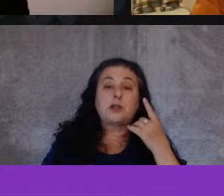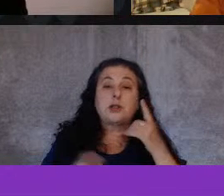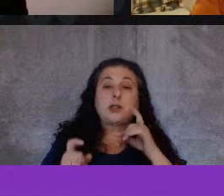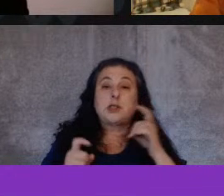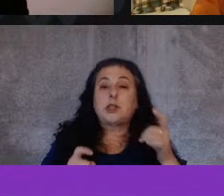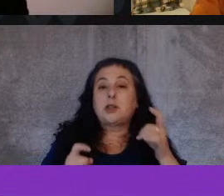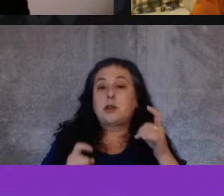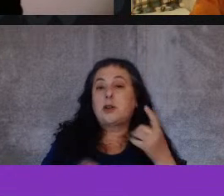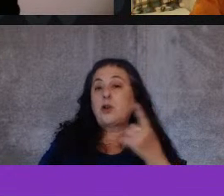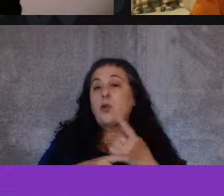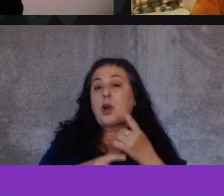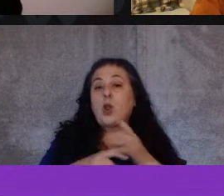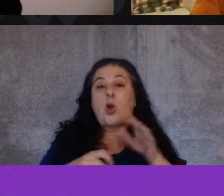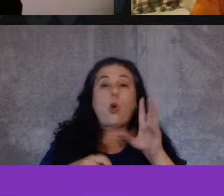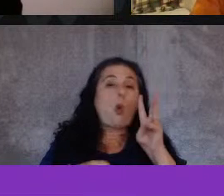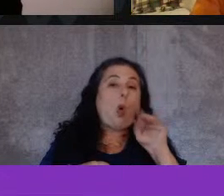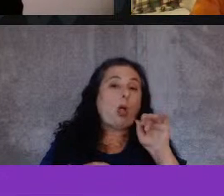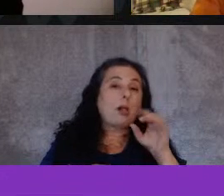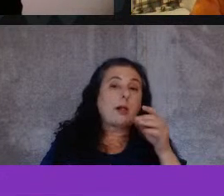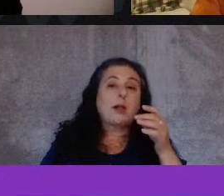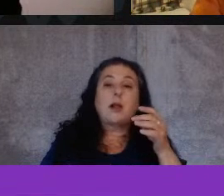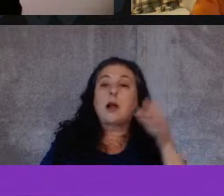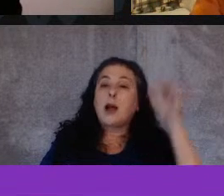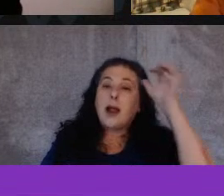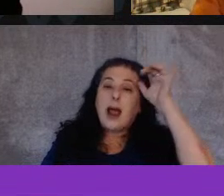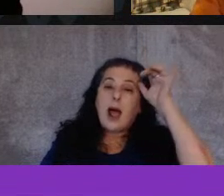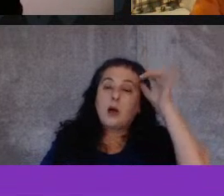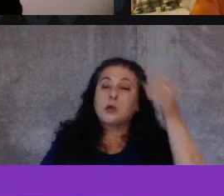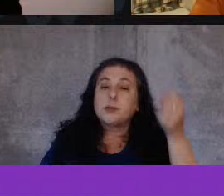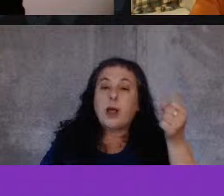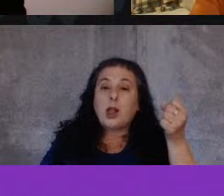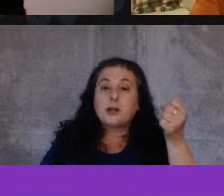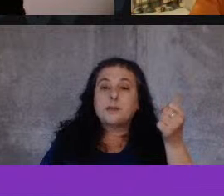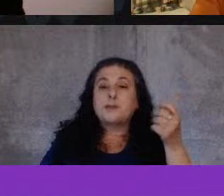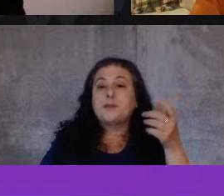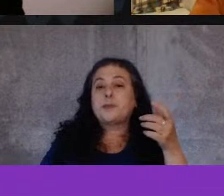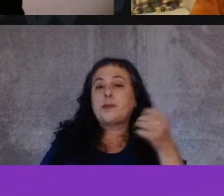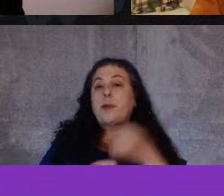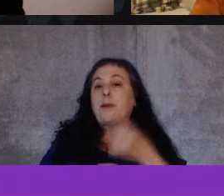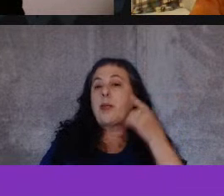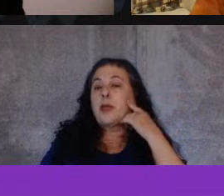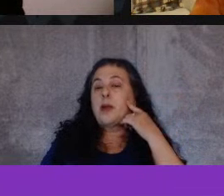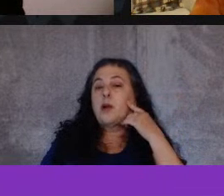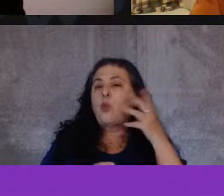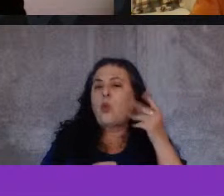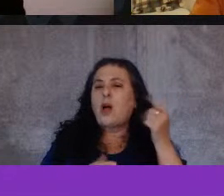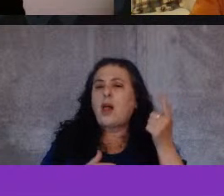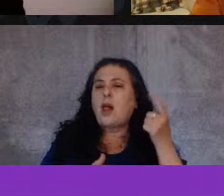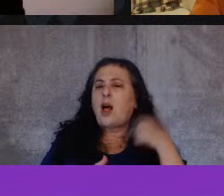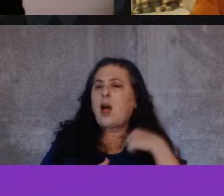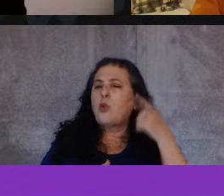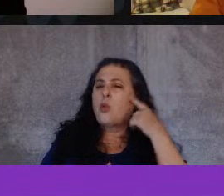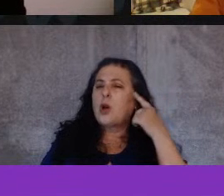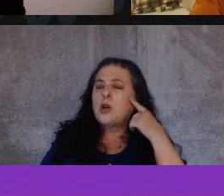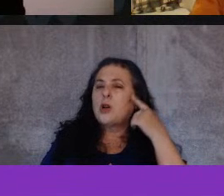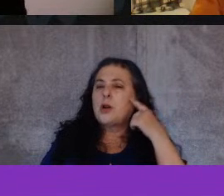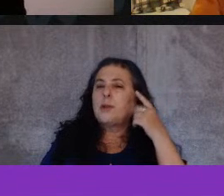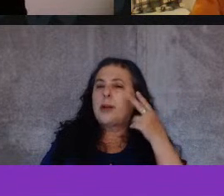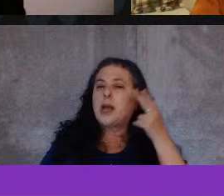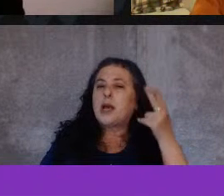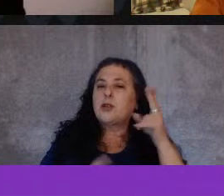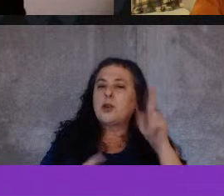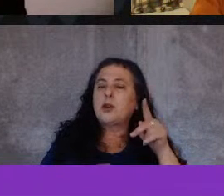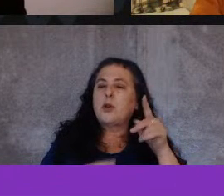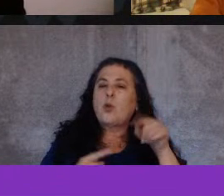them regular whole milk, cow's milk and that sort of thing. And it made me think. I was like, well, I wonder, being a history person, I